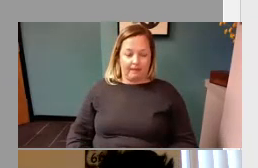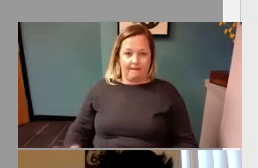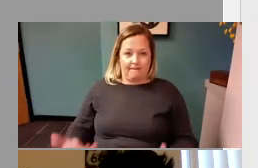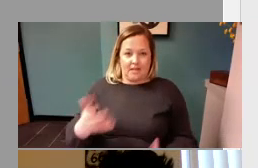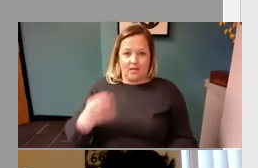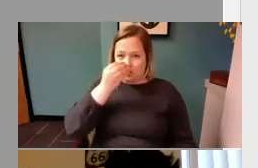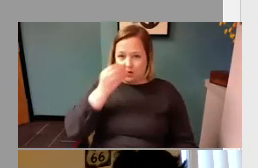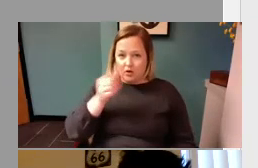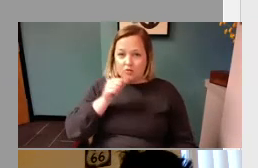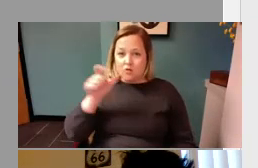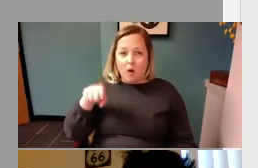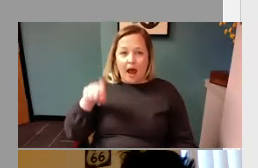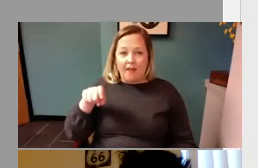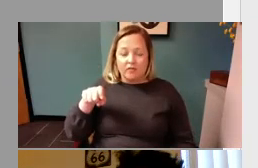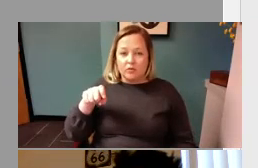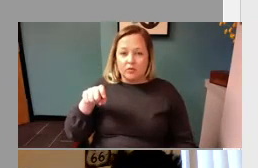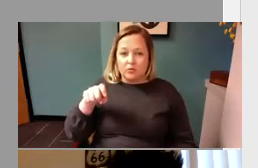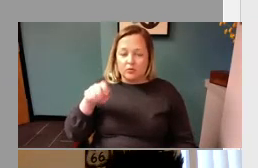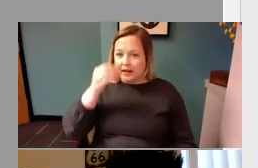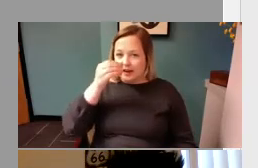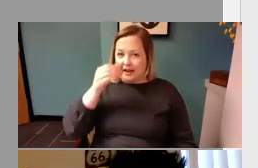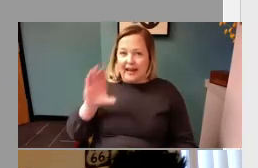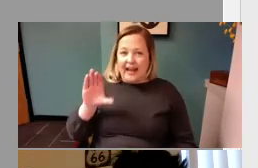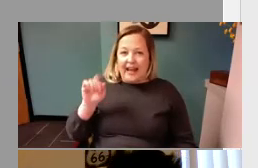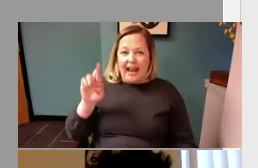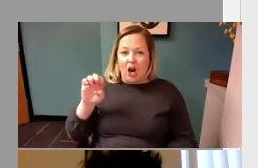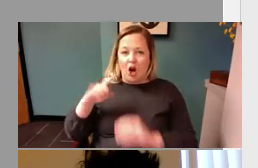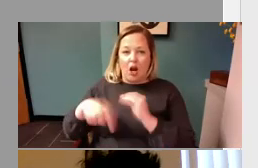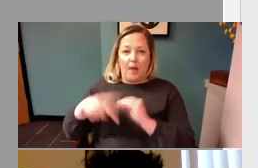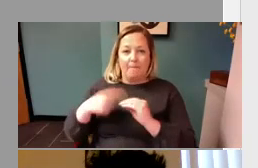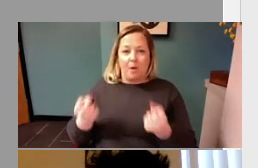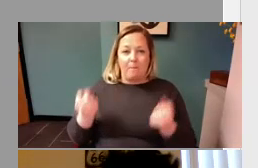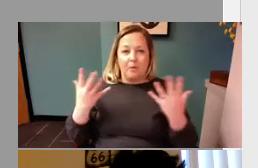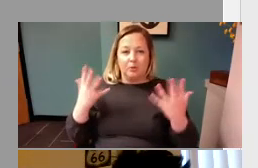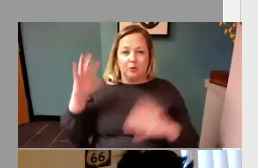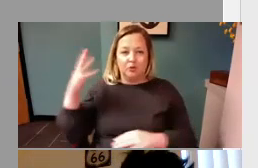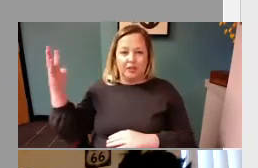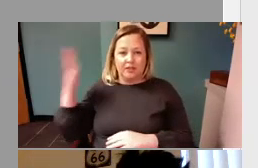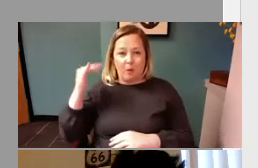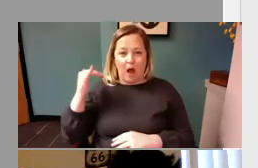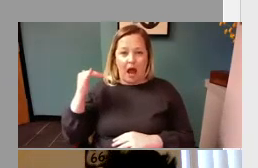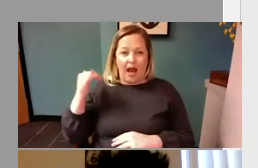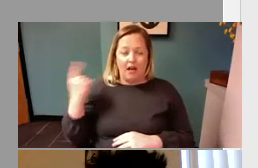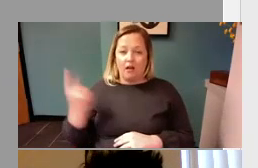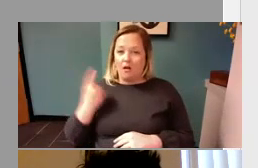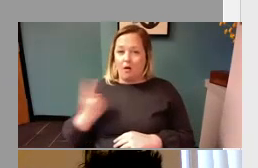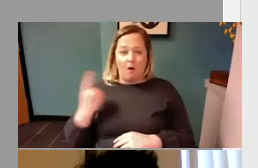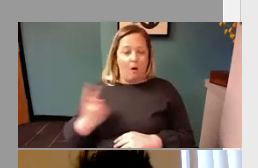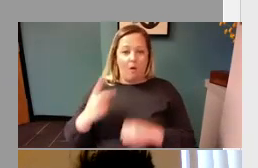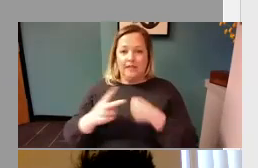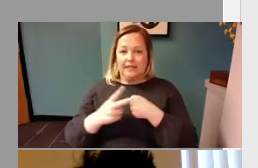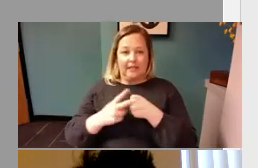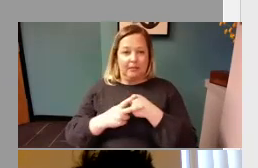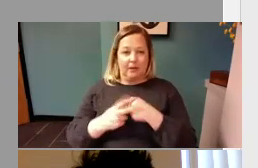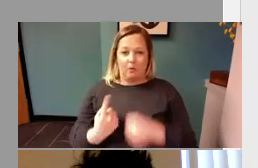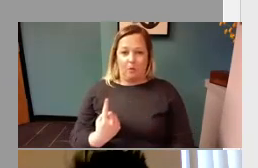multiple different trees, because we are always maintaining a single tree. And since this is a greedy algorithm, it just picks the edge with the lowest